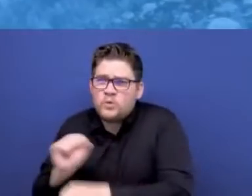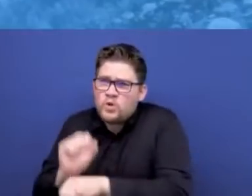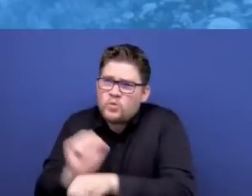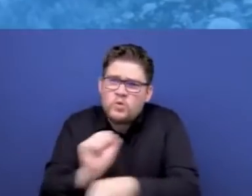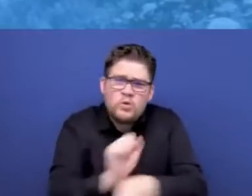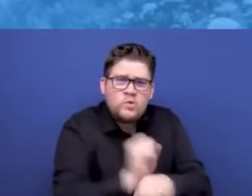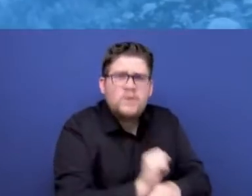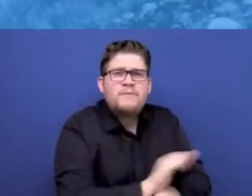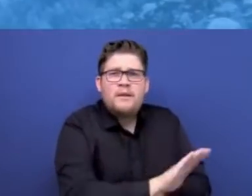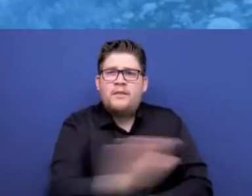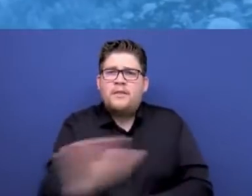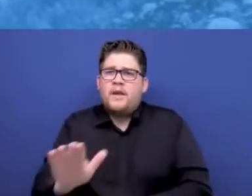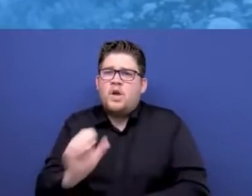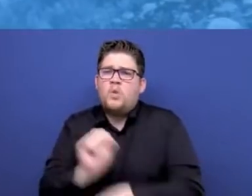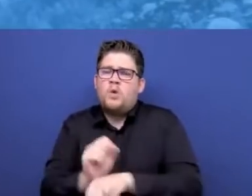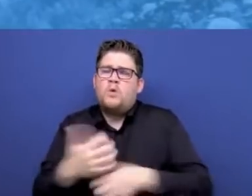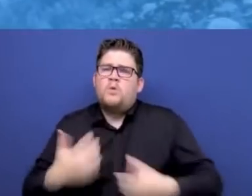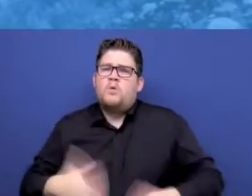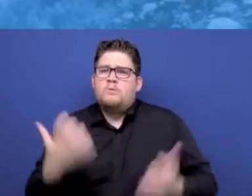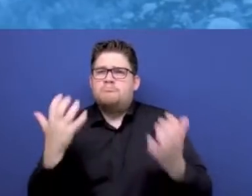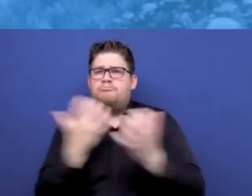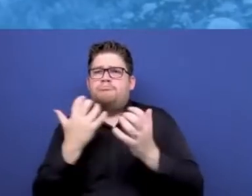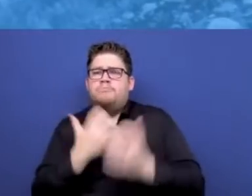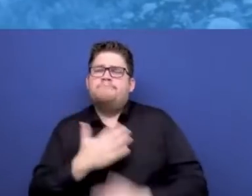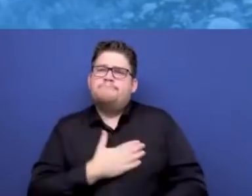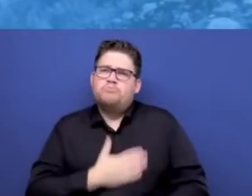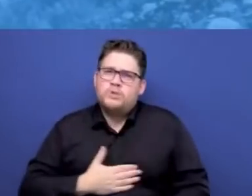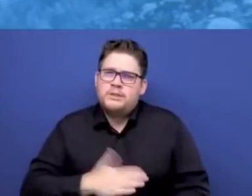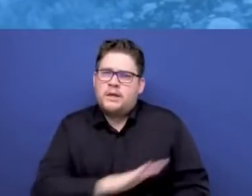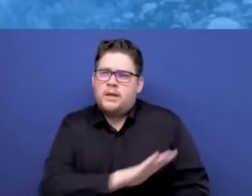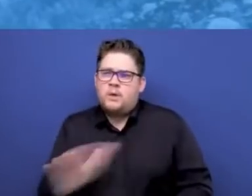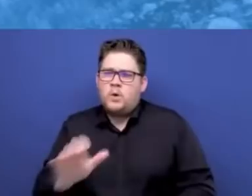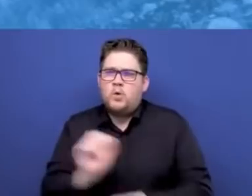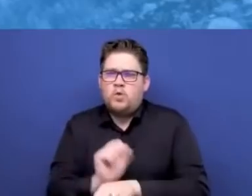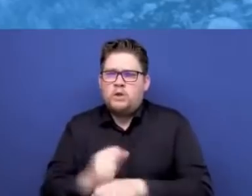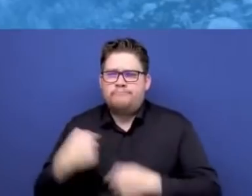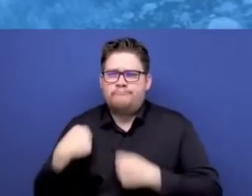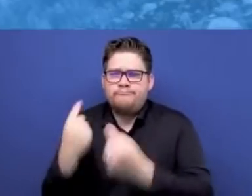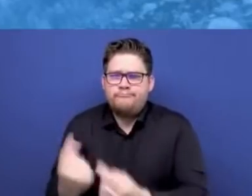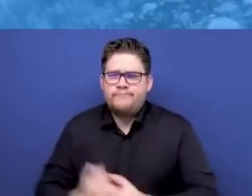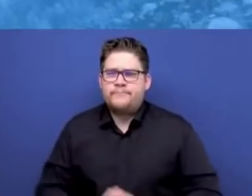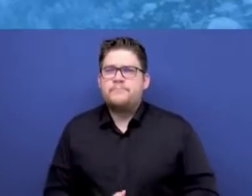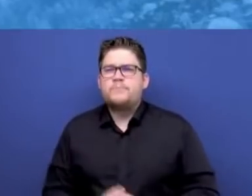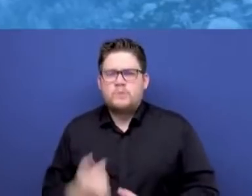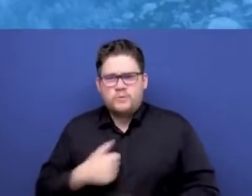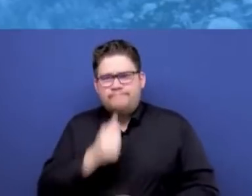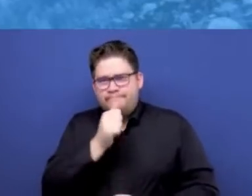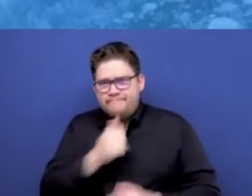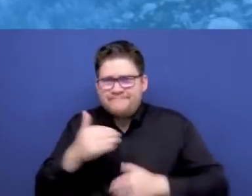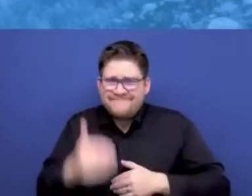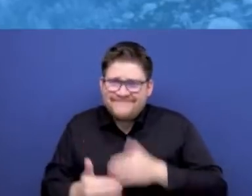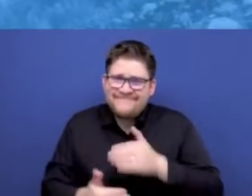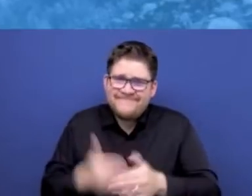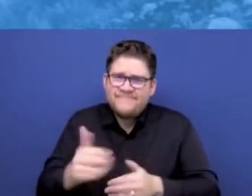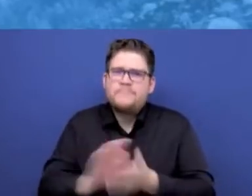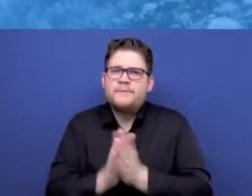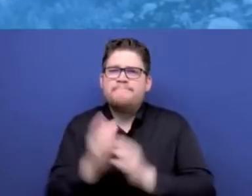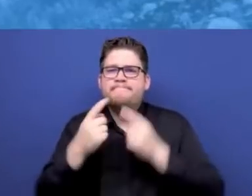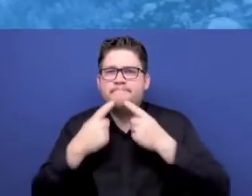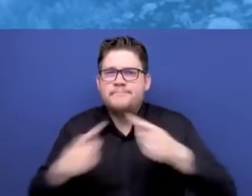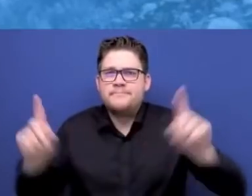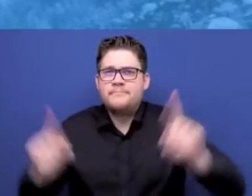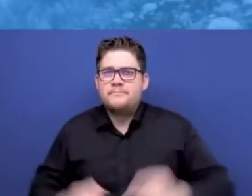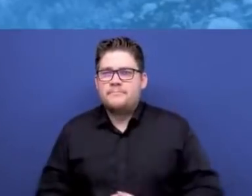the progress that we're making so far in this wildfire season. The one topic that I did want to really focus